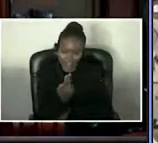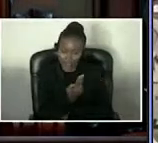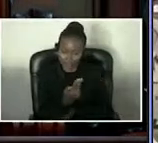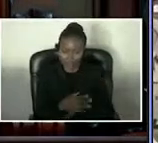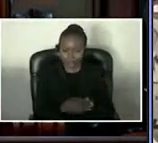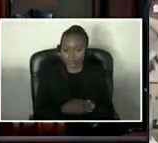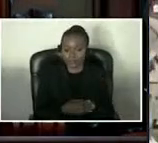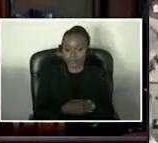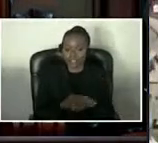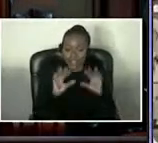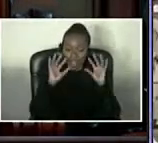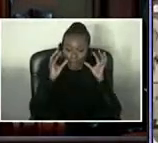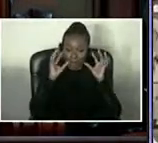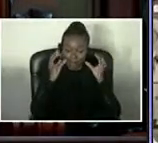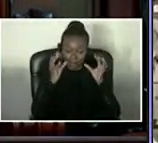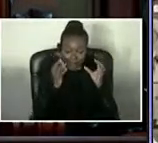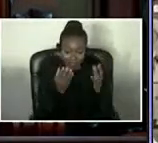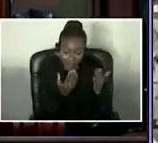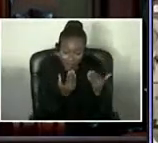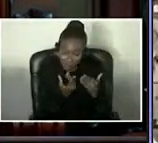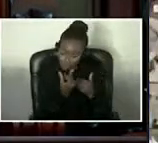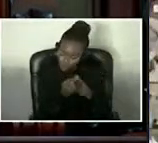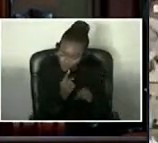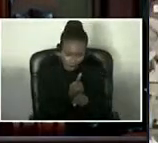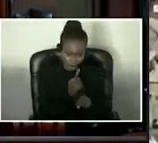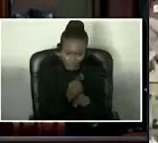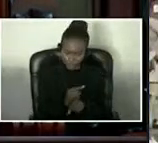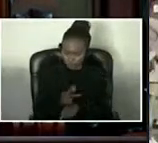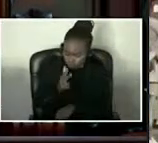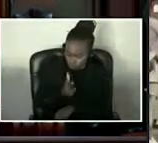expected to be on standby